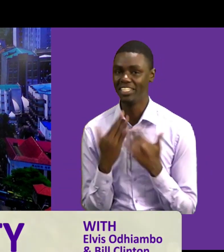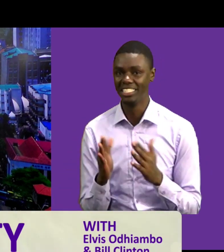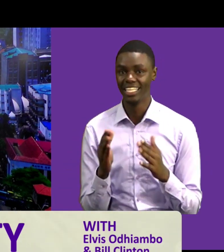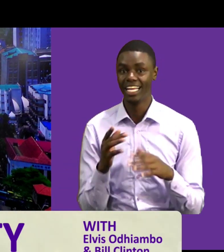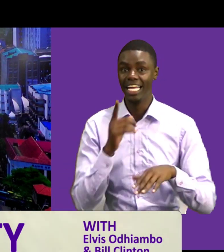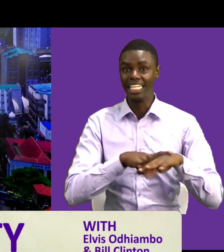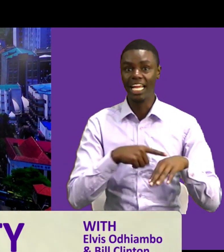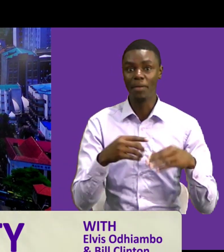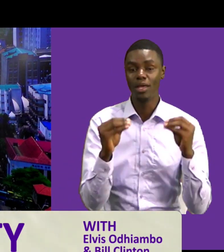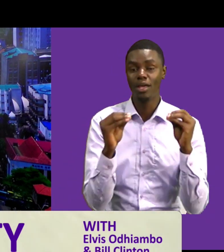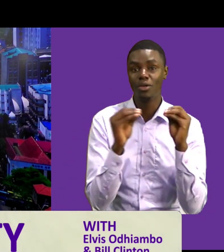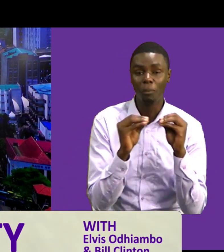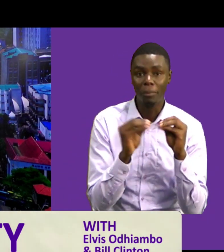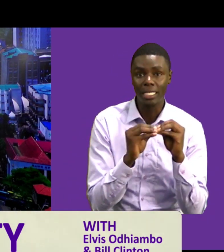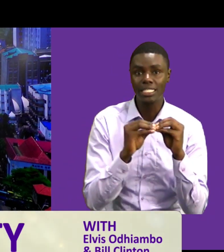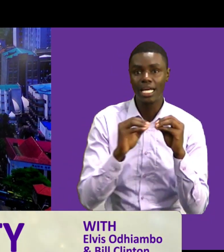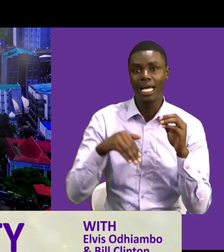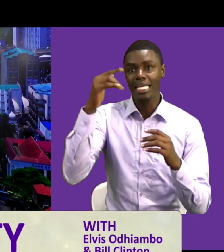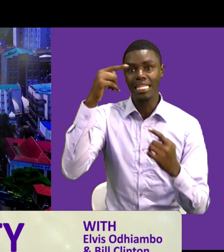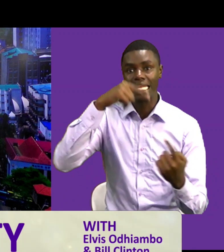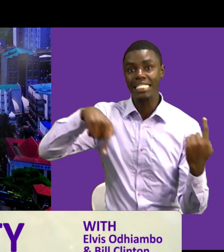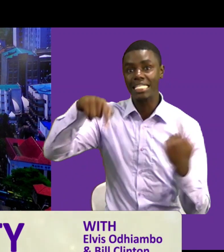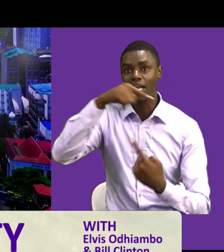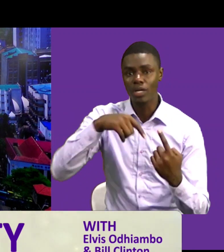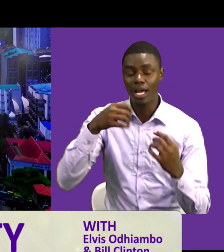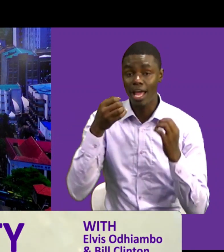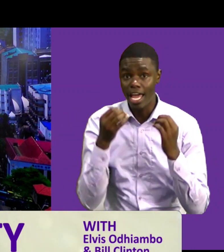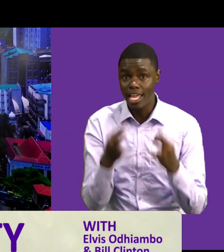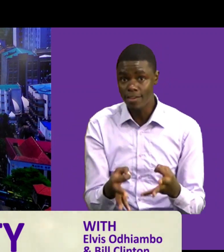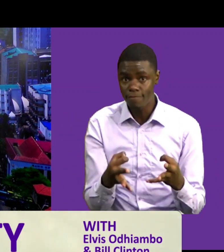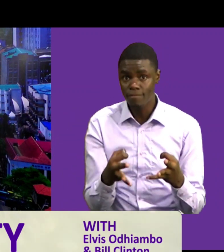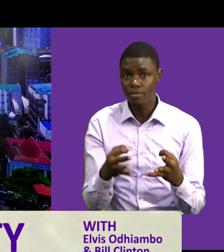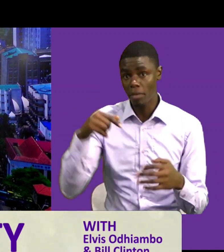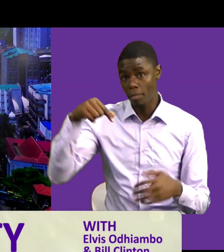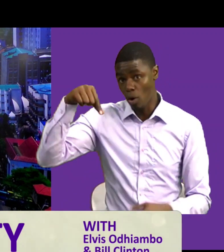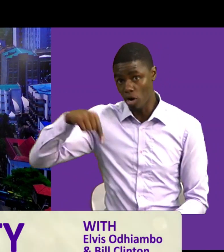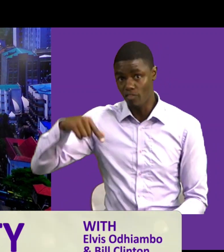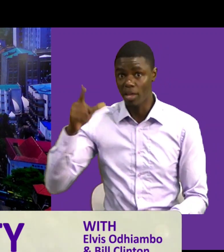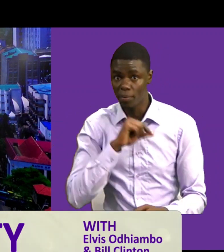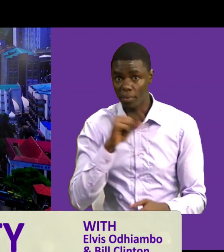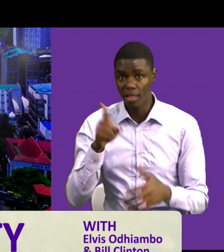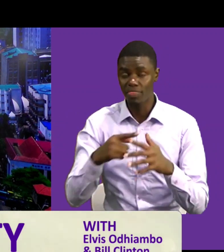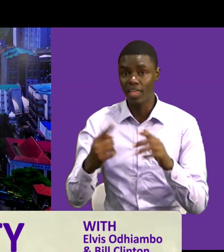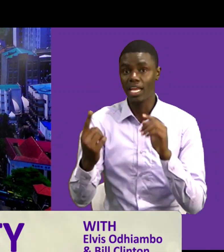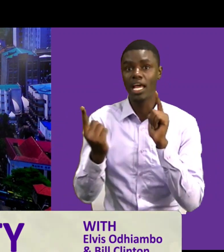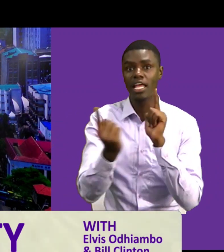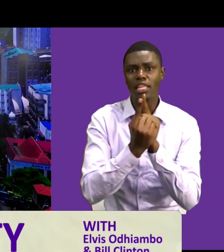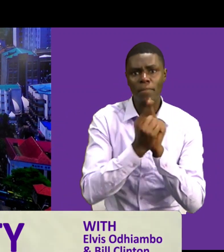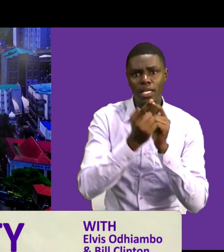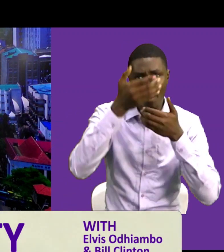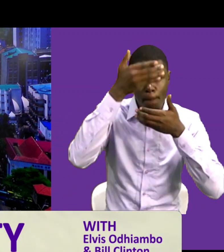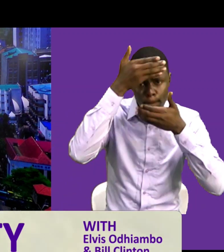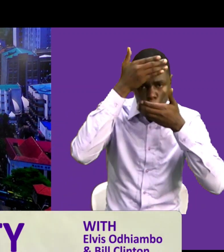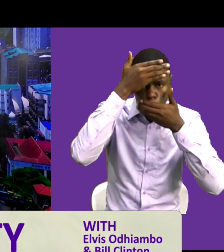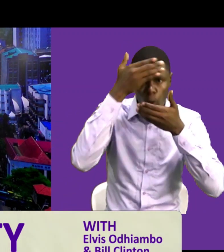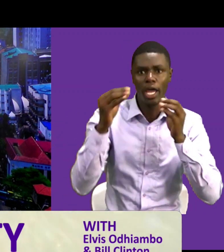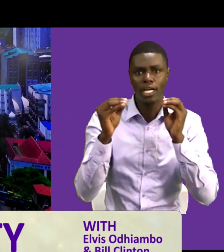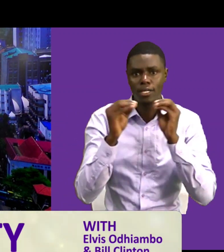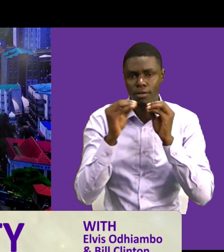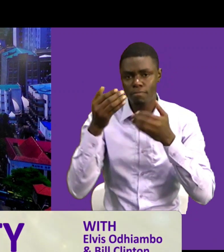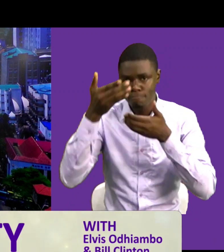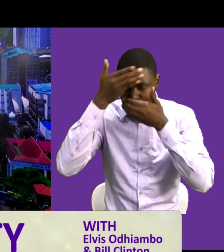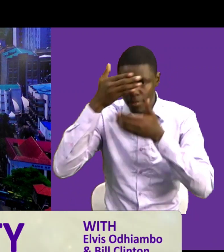meet in the next round, if they would have qualified, then they meet the likes of Morocco, the likes of